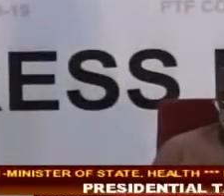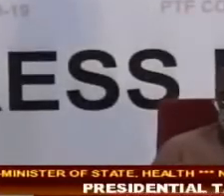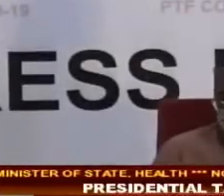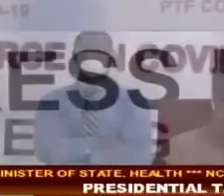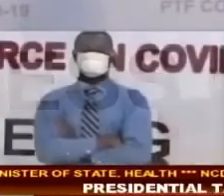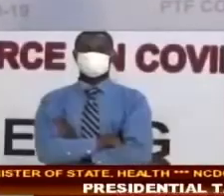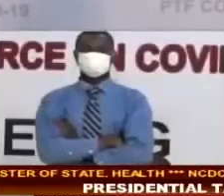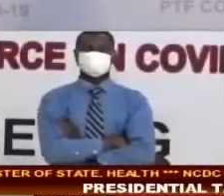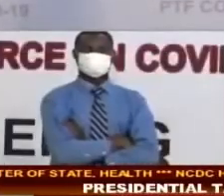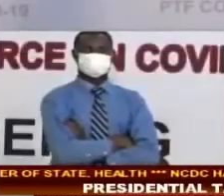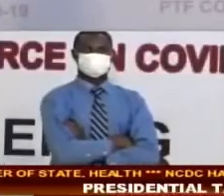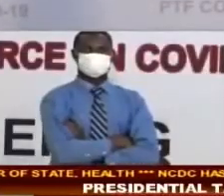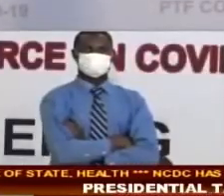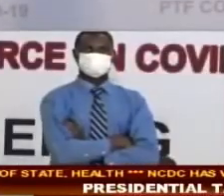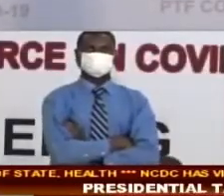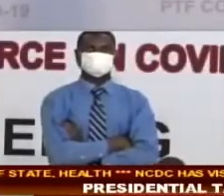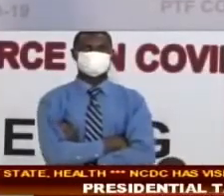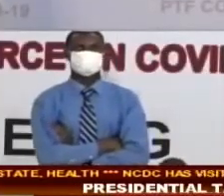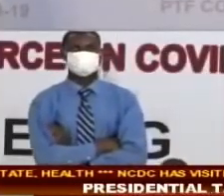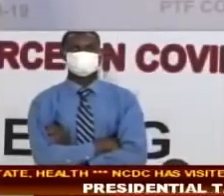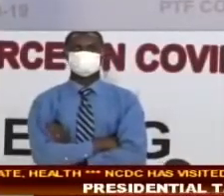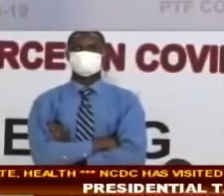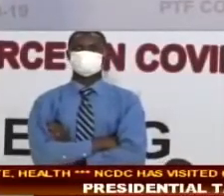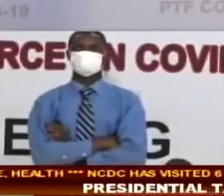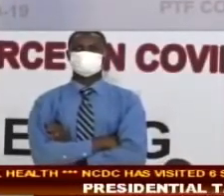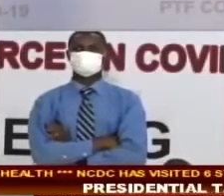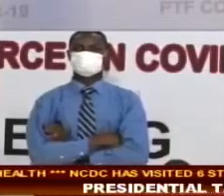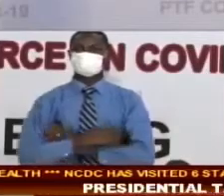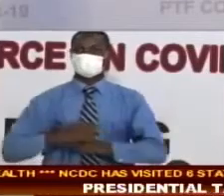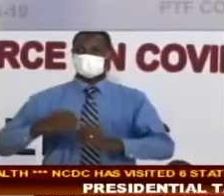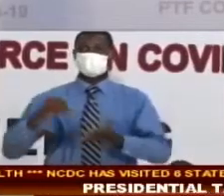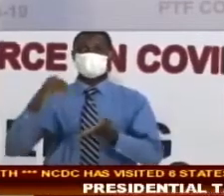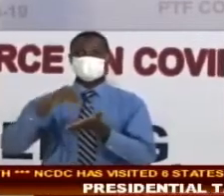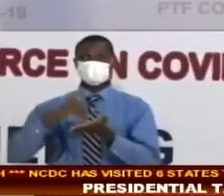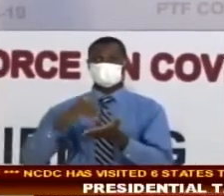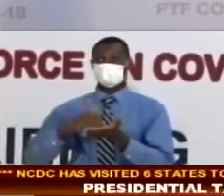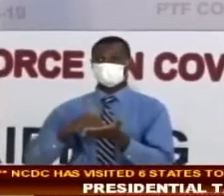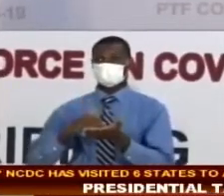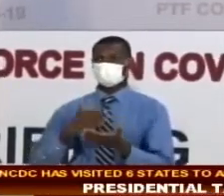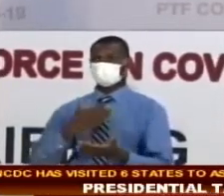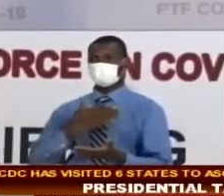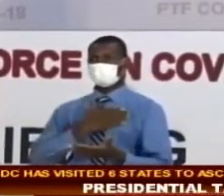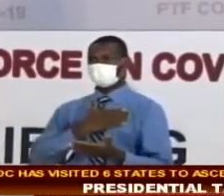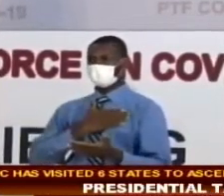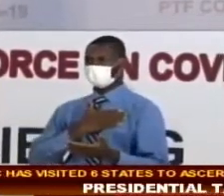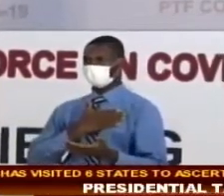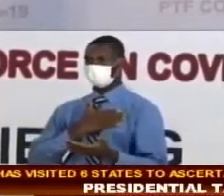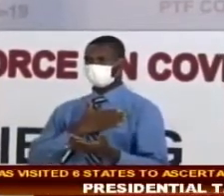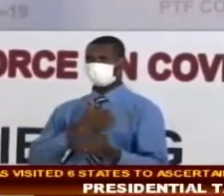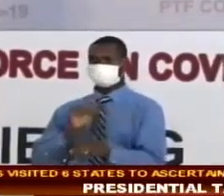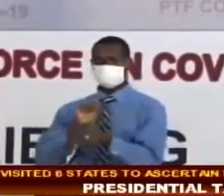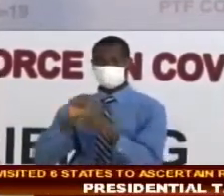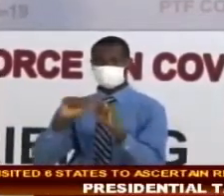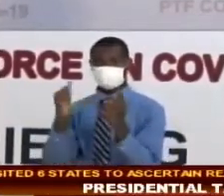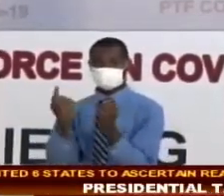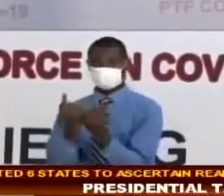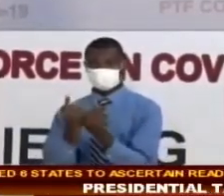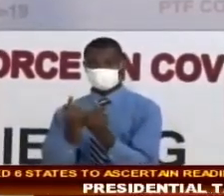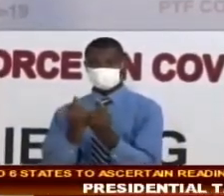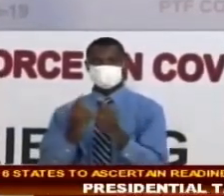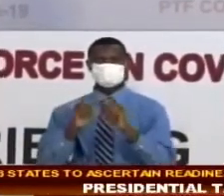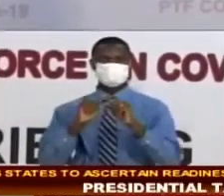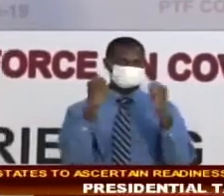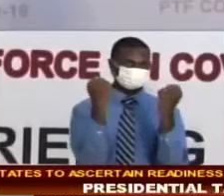Right. Once again, Mr. Chairman, my colleagues on the PTF team, distinguished ladies